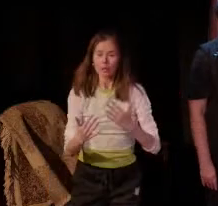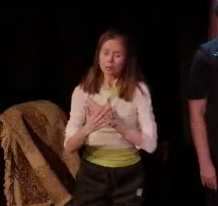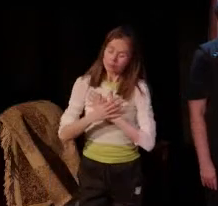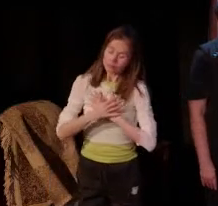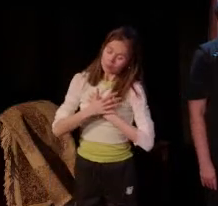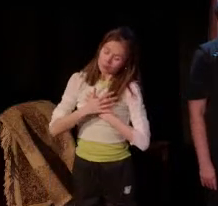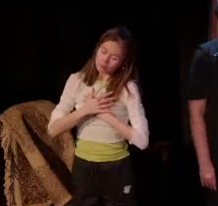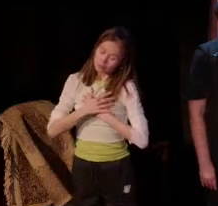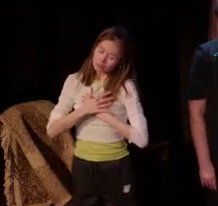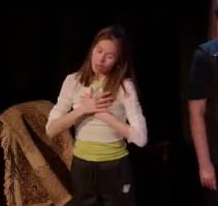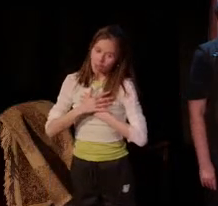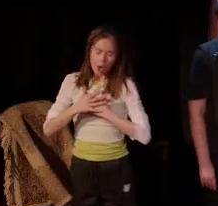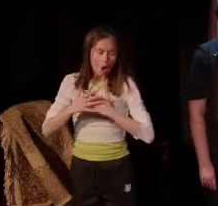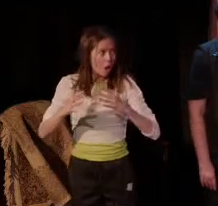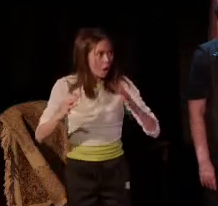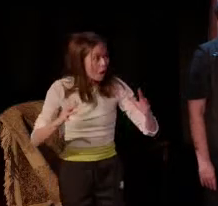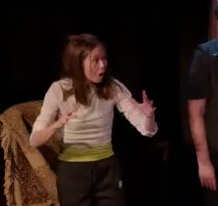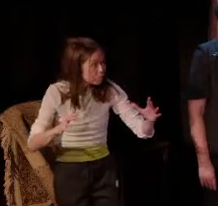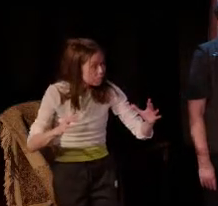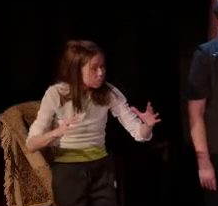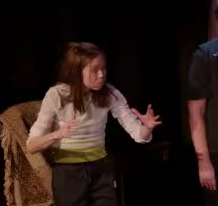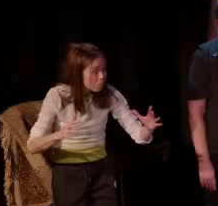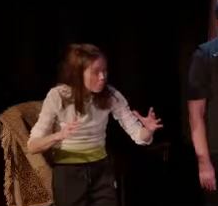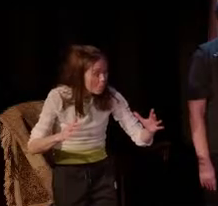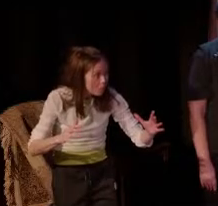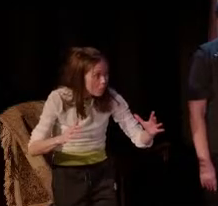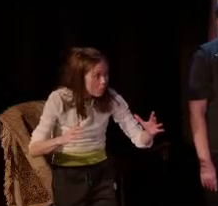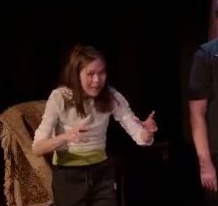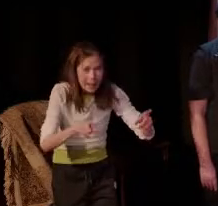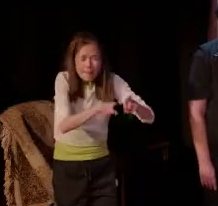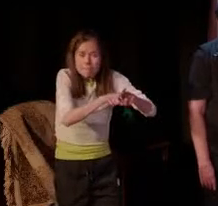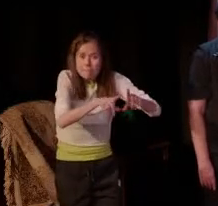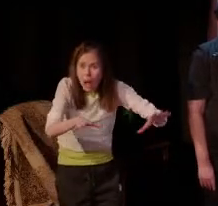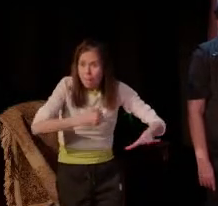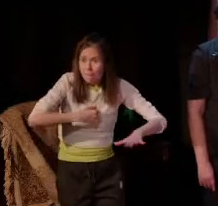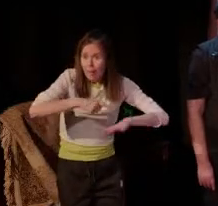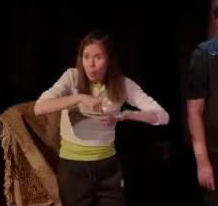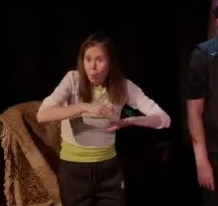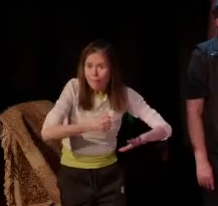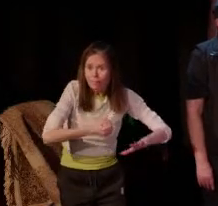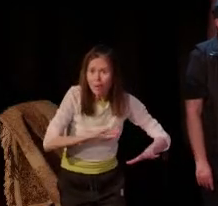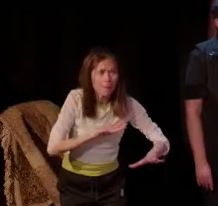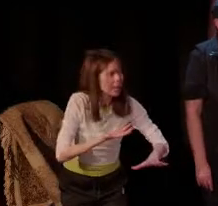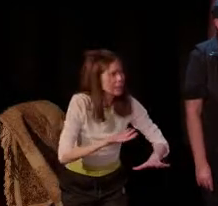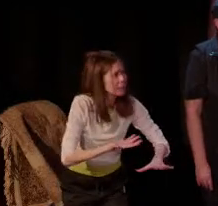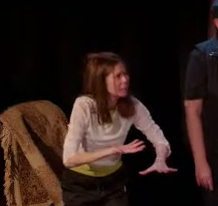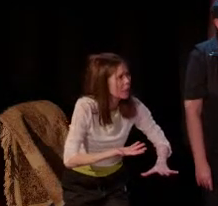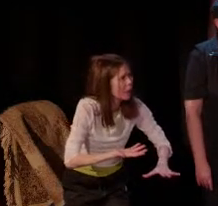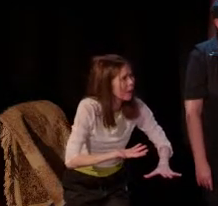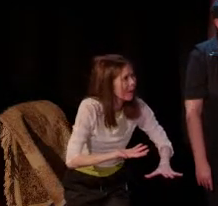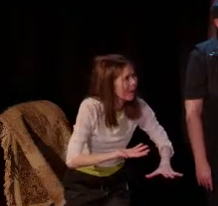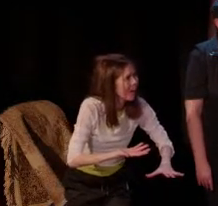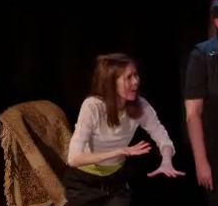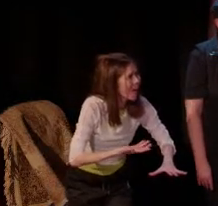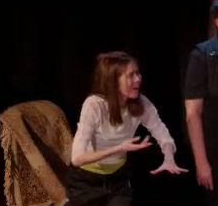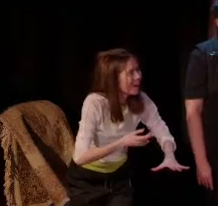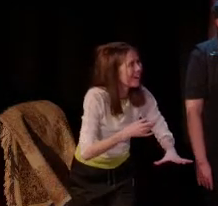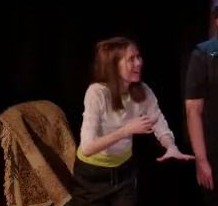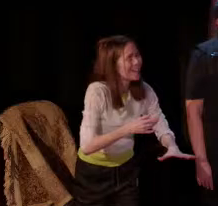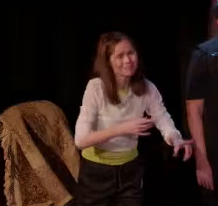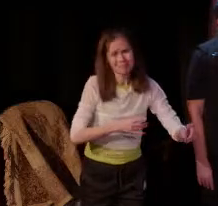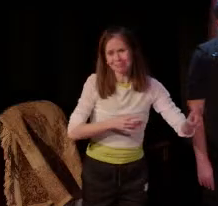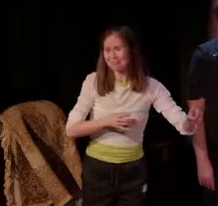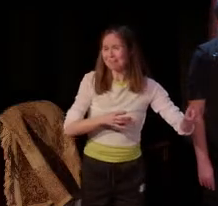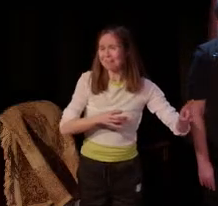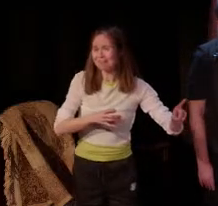Chide me, stone, for saying you are Hermione, or rather, you are her because you do not chide me, for she was as gentle